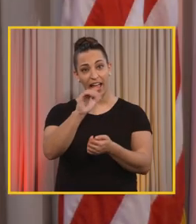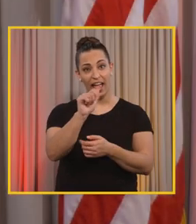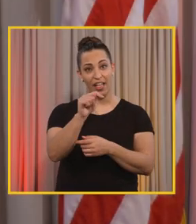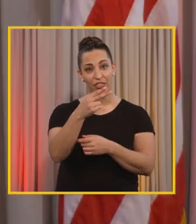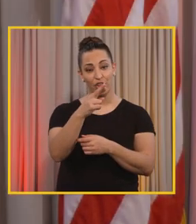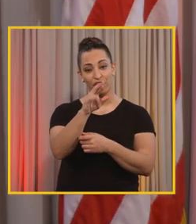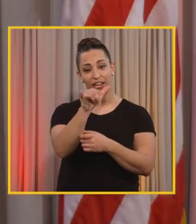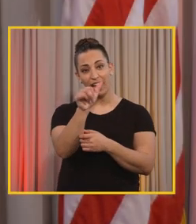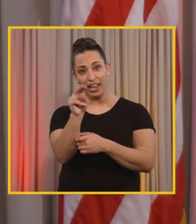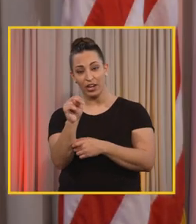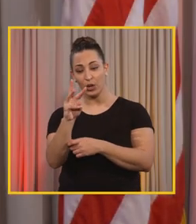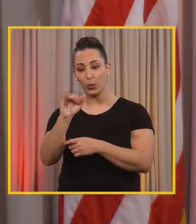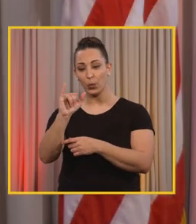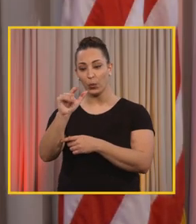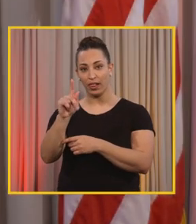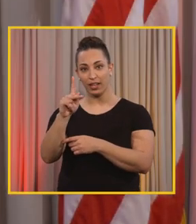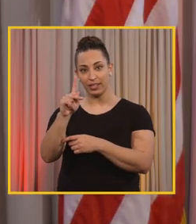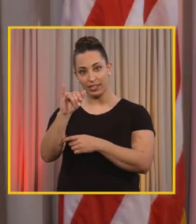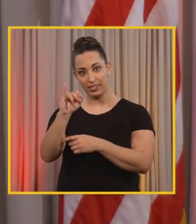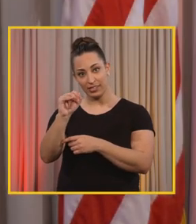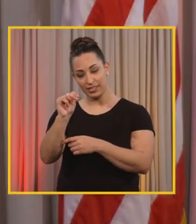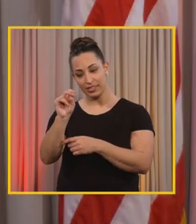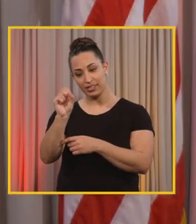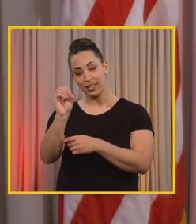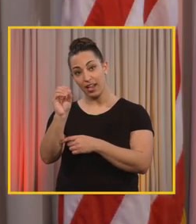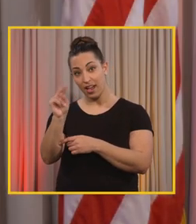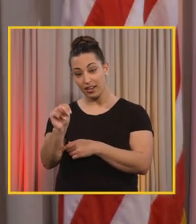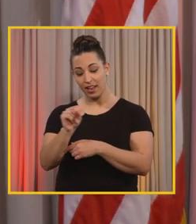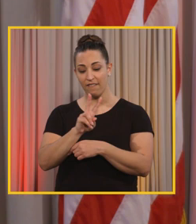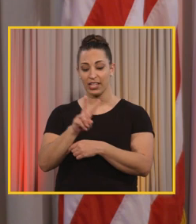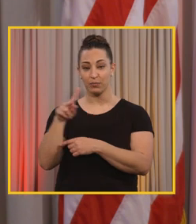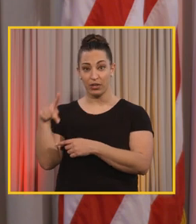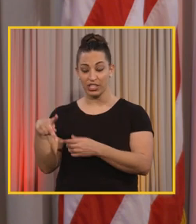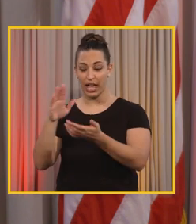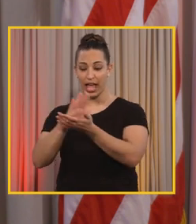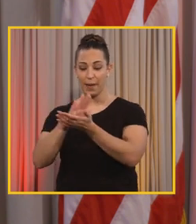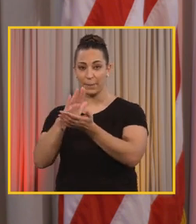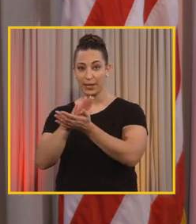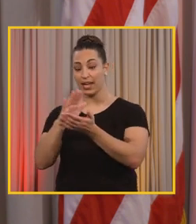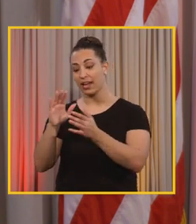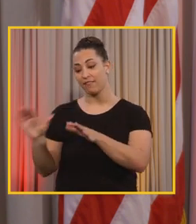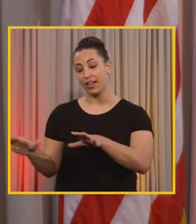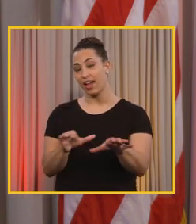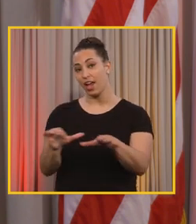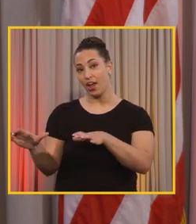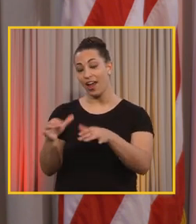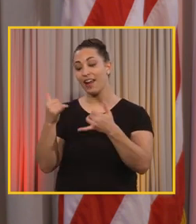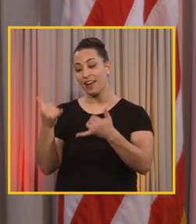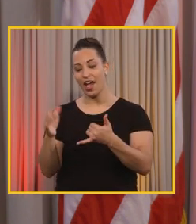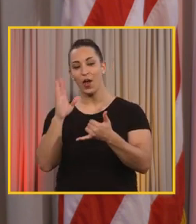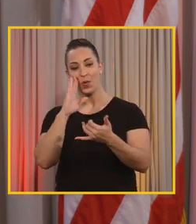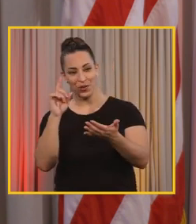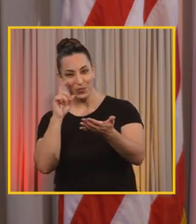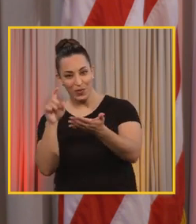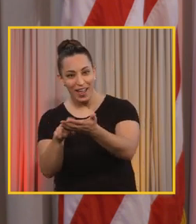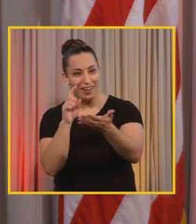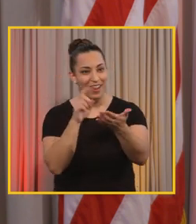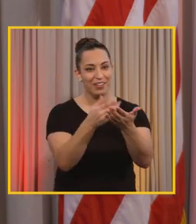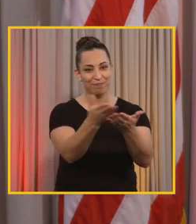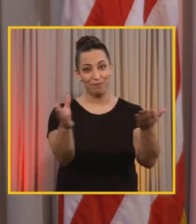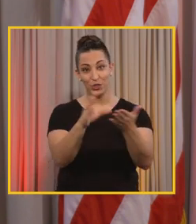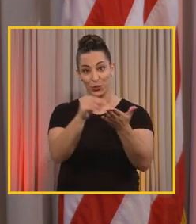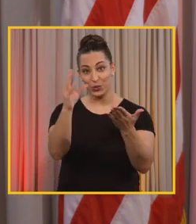Dr. Catherine Wilkinson, Vice President of Academic Affairs, will now recognize the